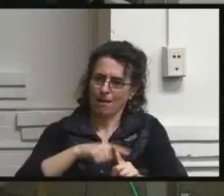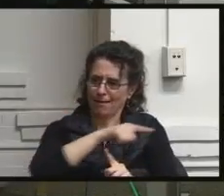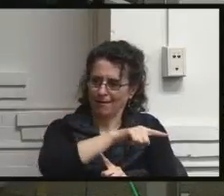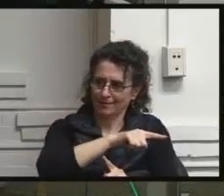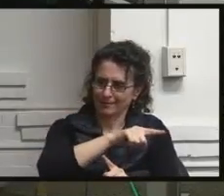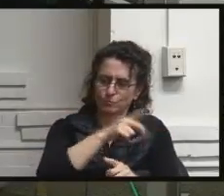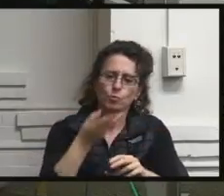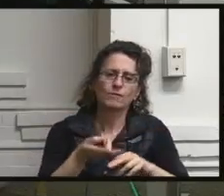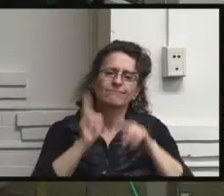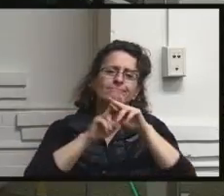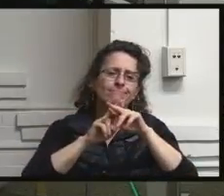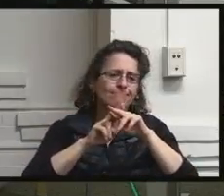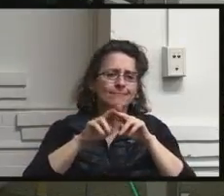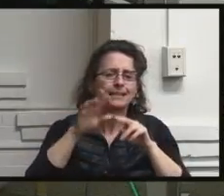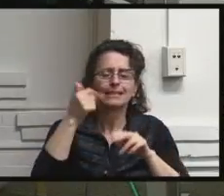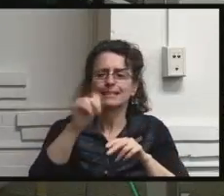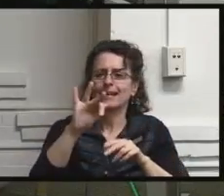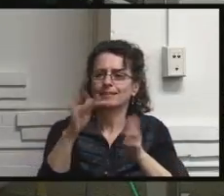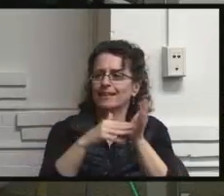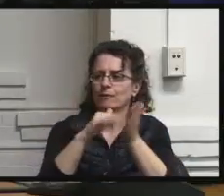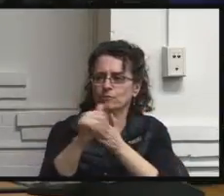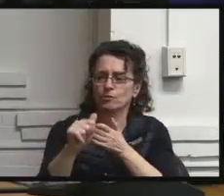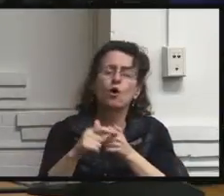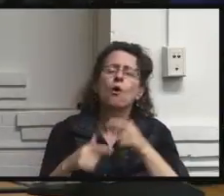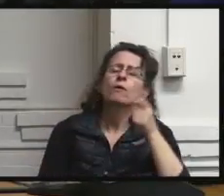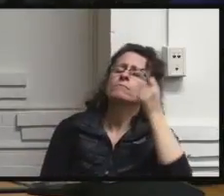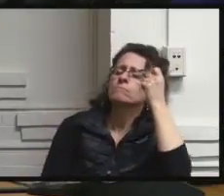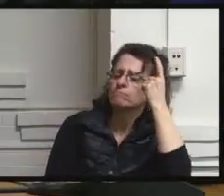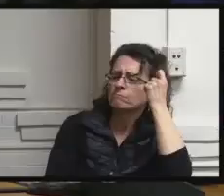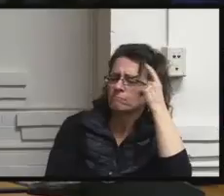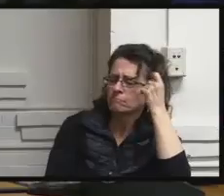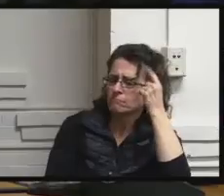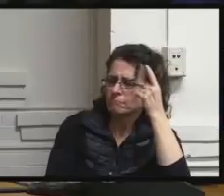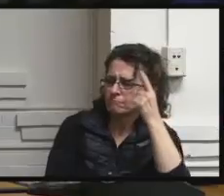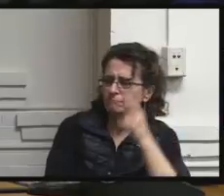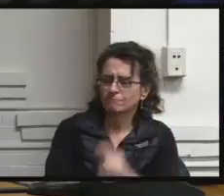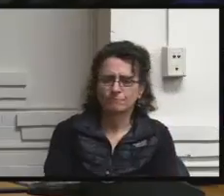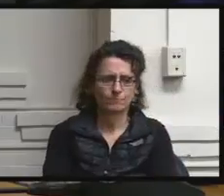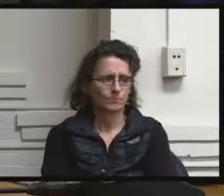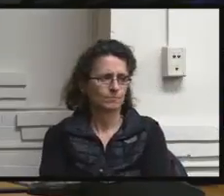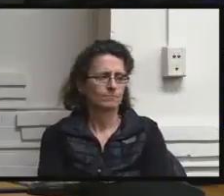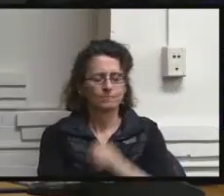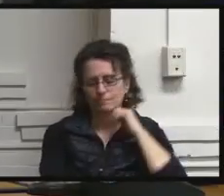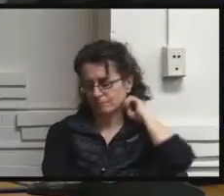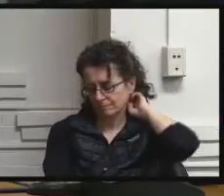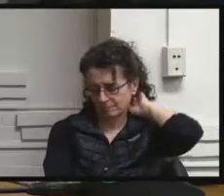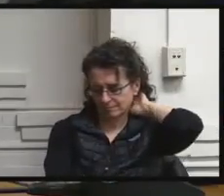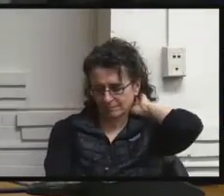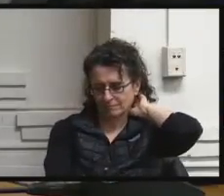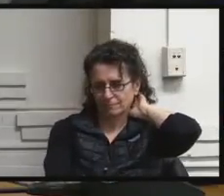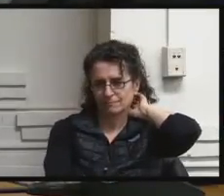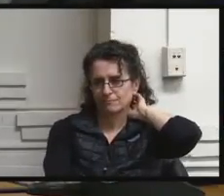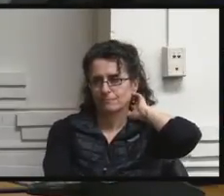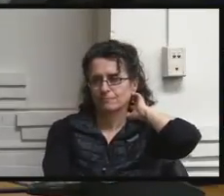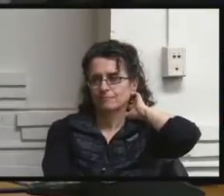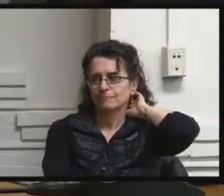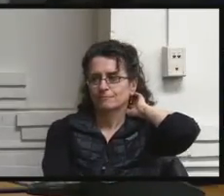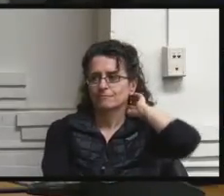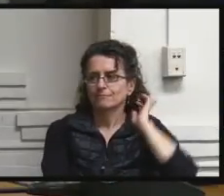$19,000 instead of $10,500. Well, I understand that, but I mean, my inquiry is,